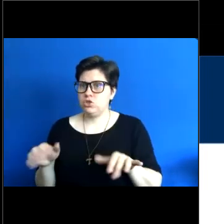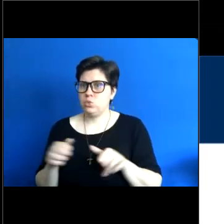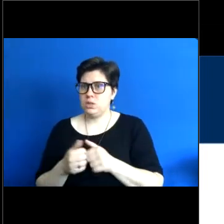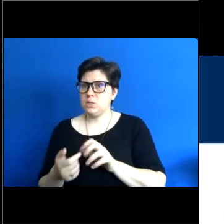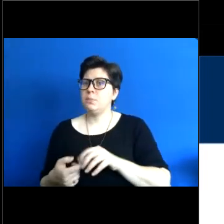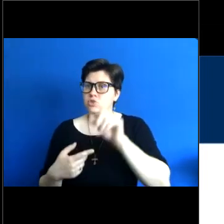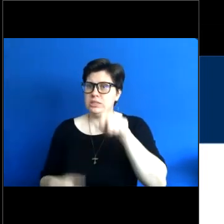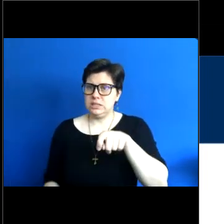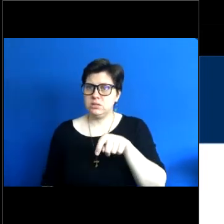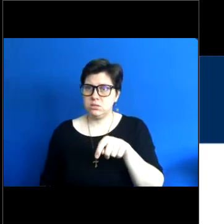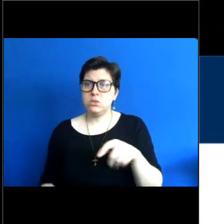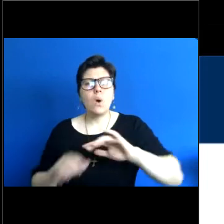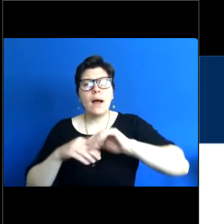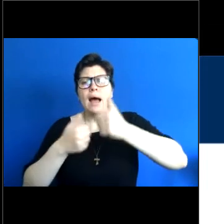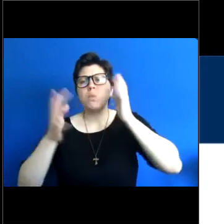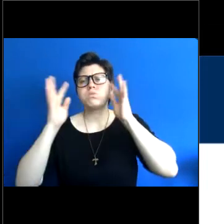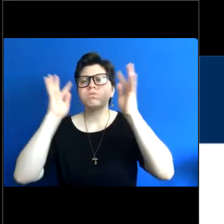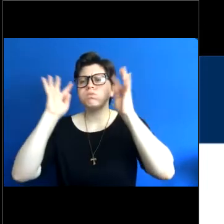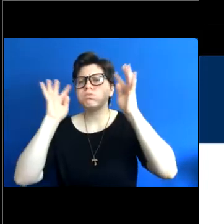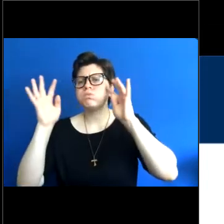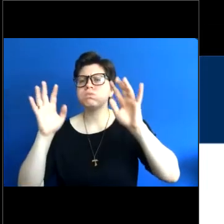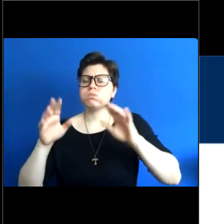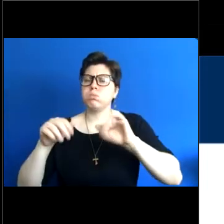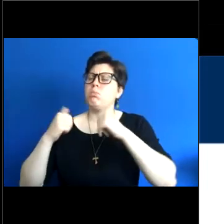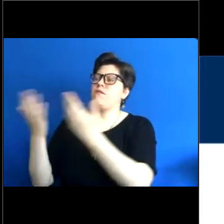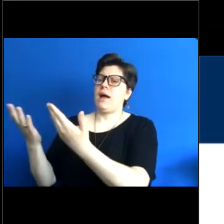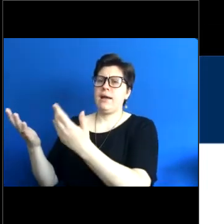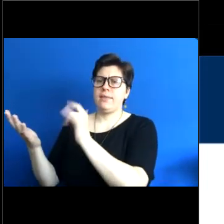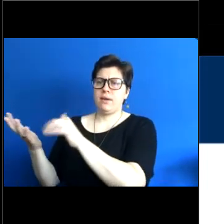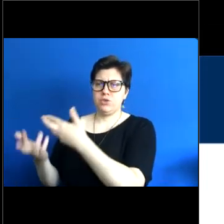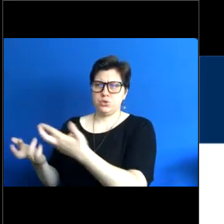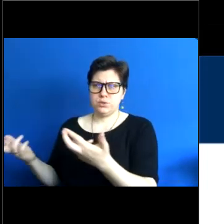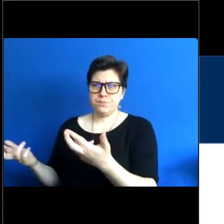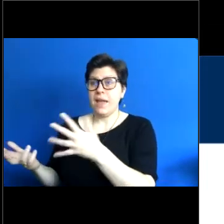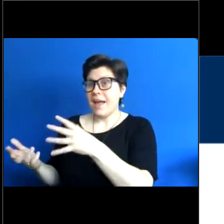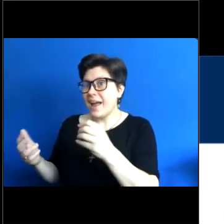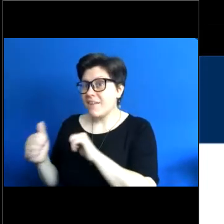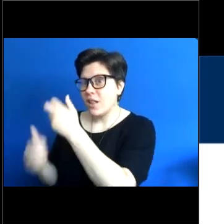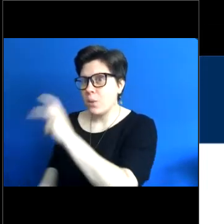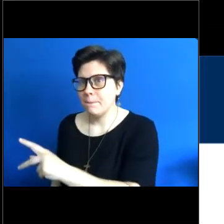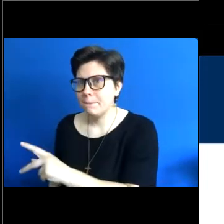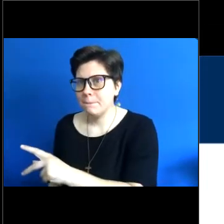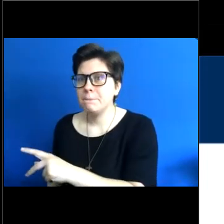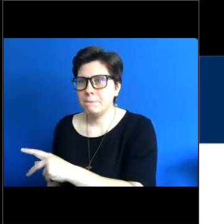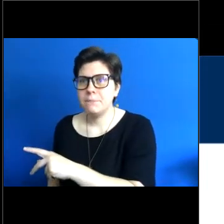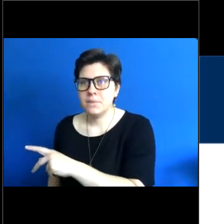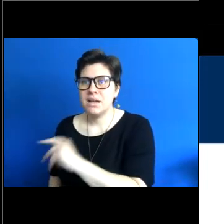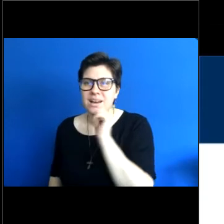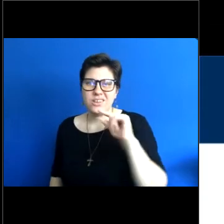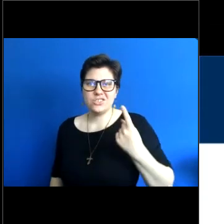so how can we think creatively about providing those resources and then follow up, right? We should not say the parent